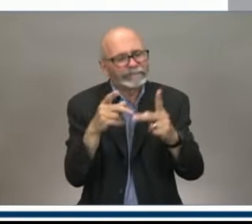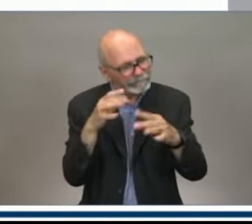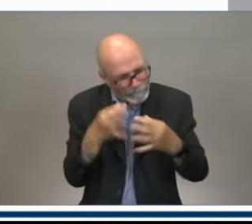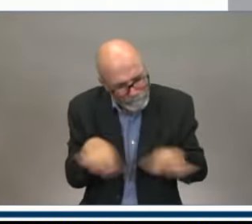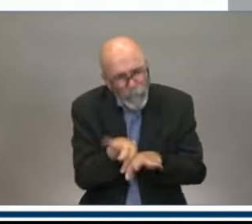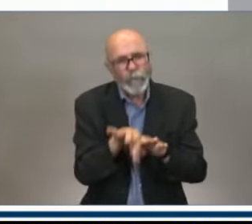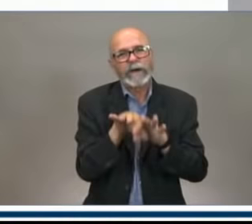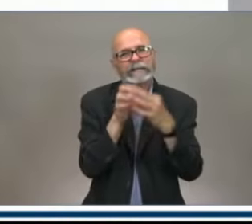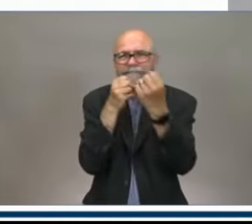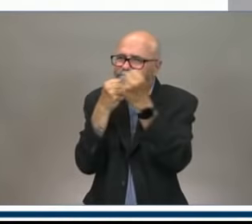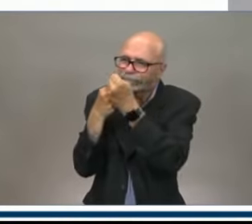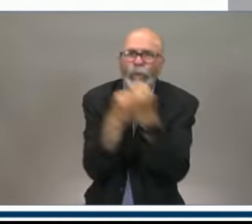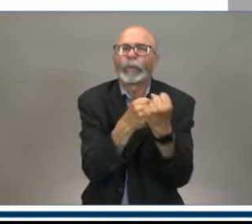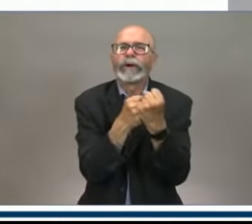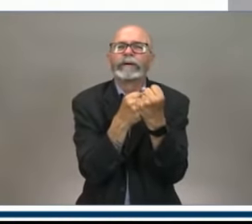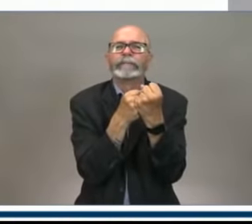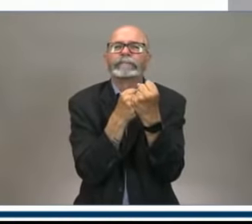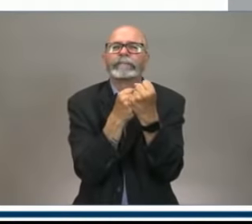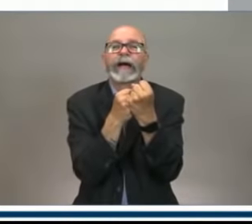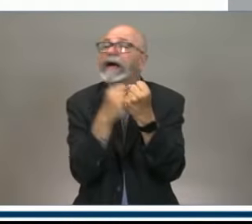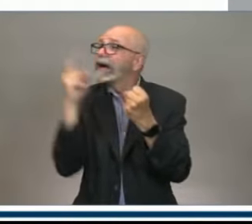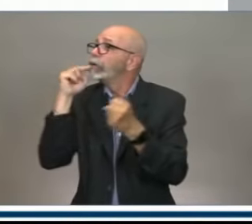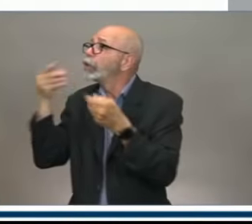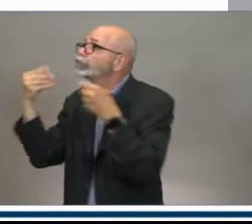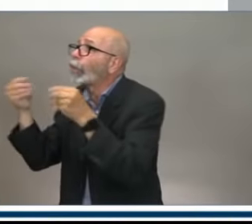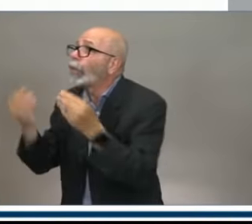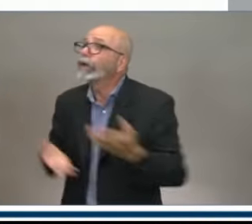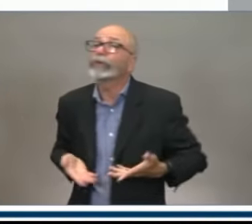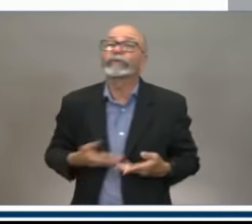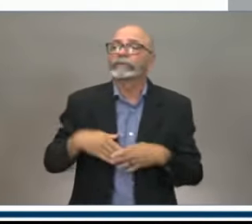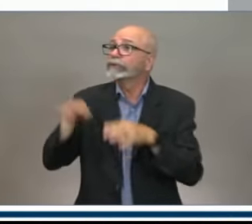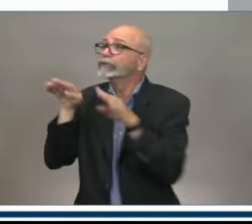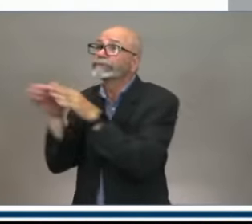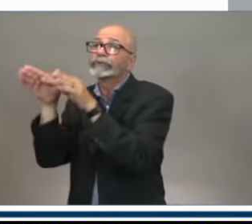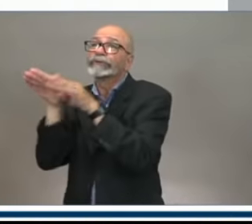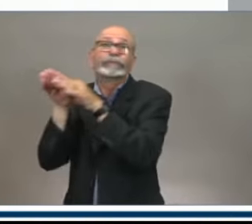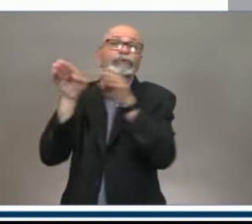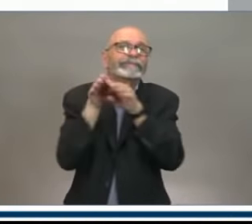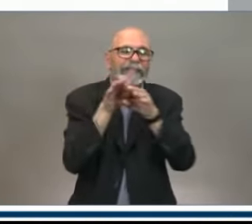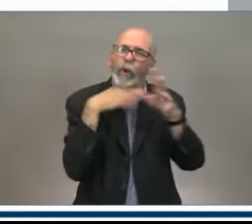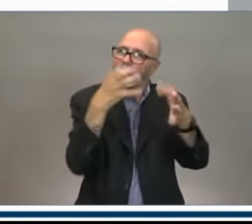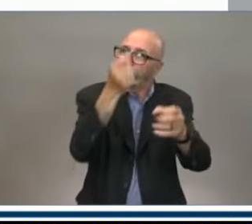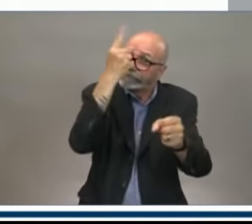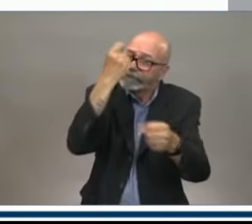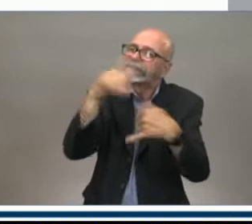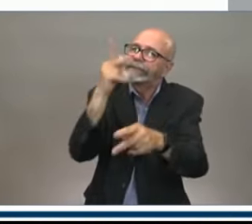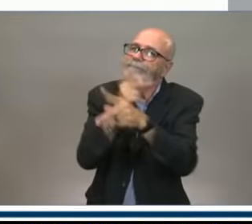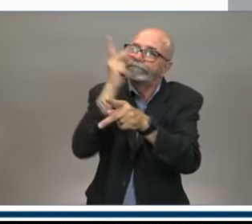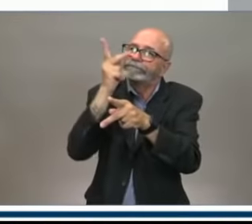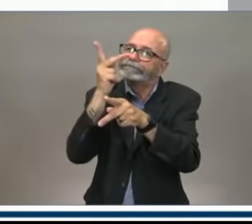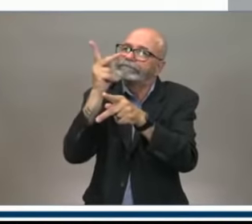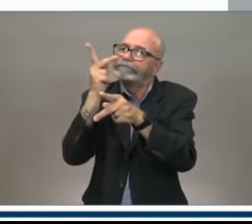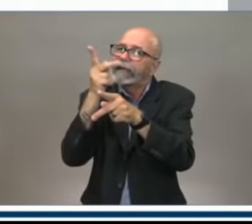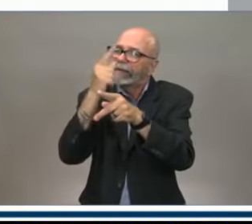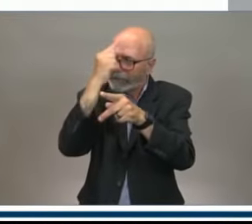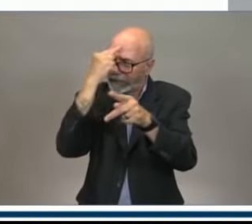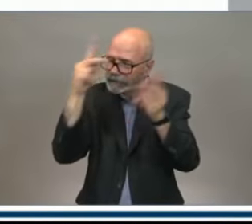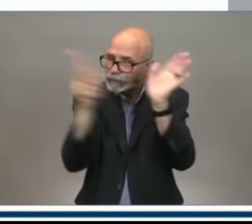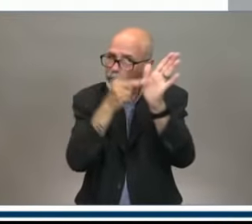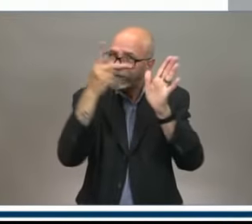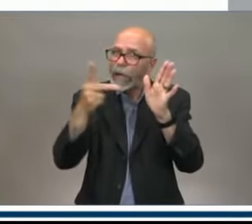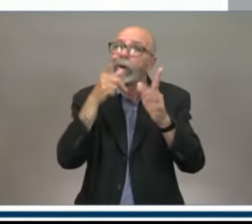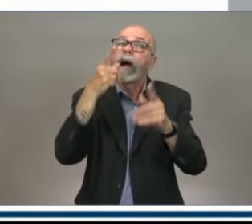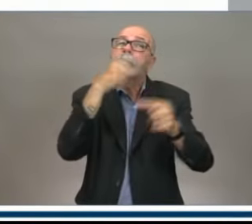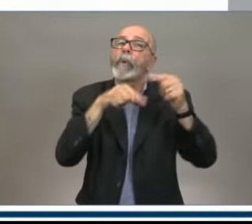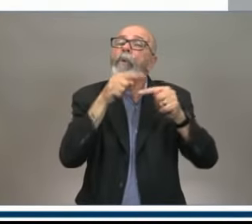our ability to stay open will only be successful if we continue to work together, think of each other by caring about each